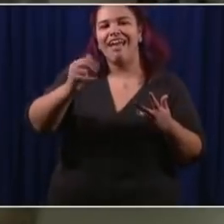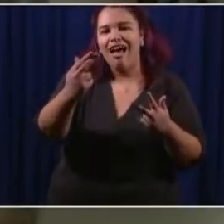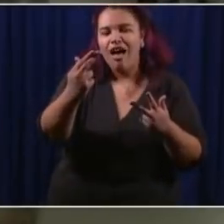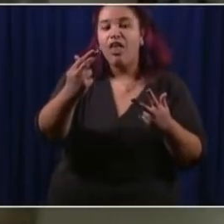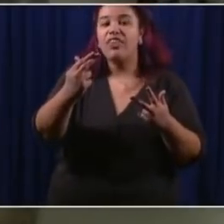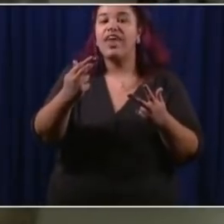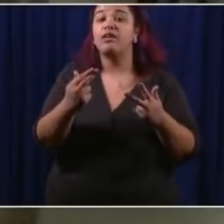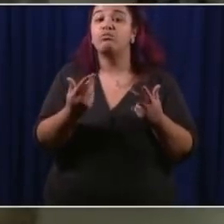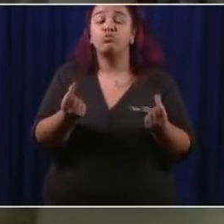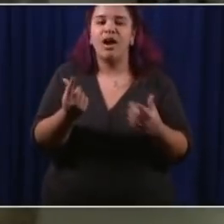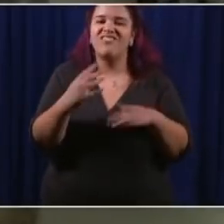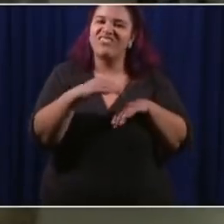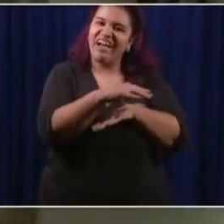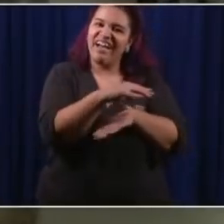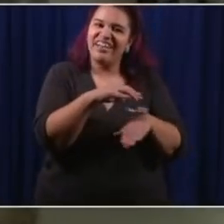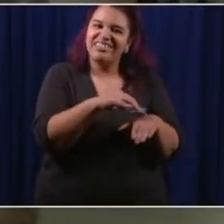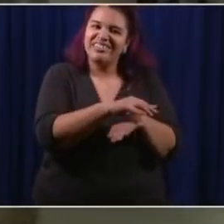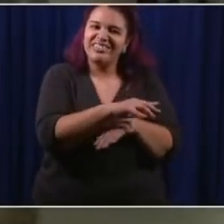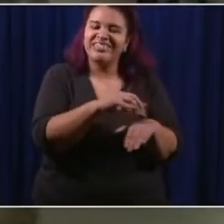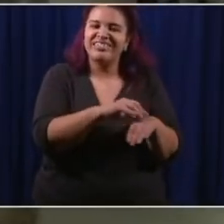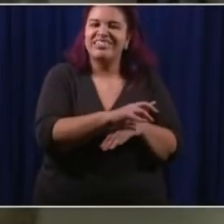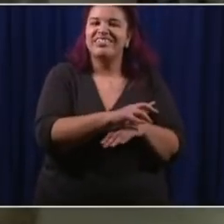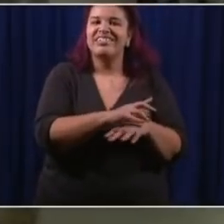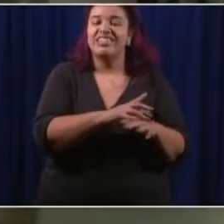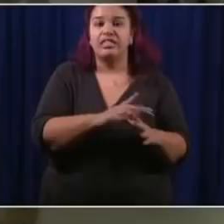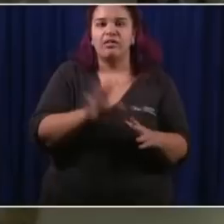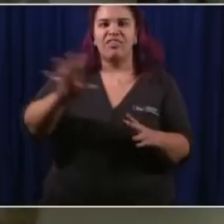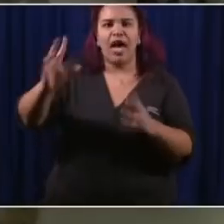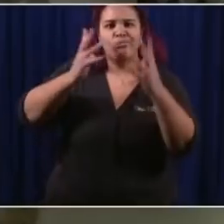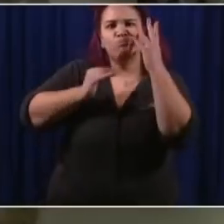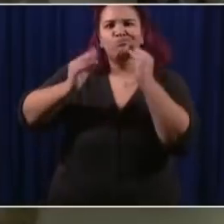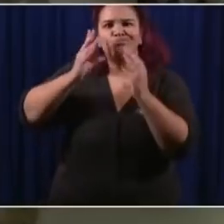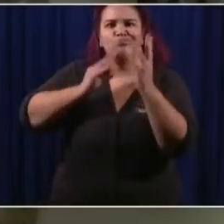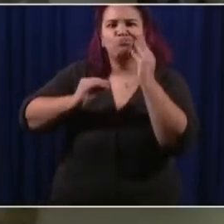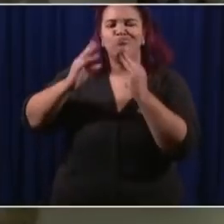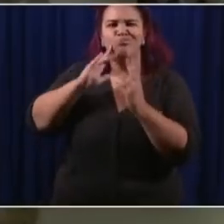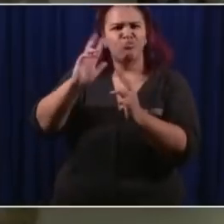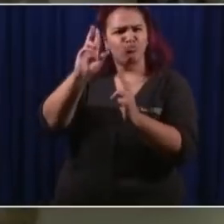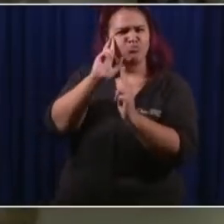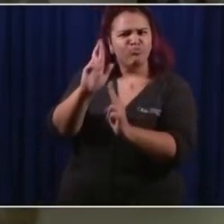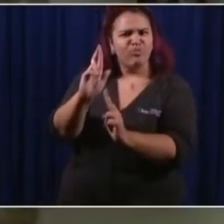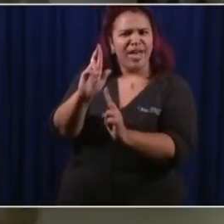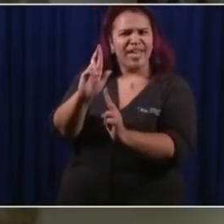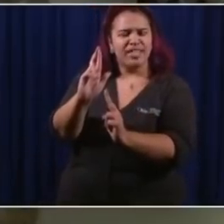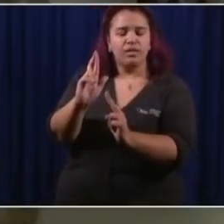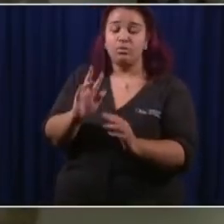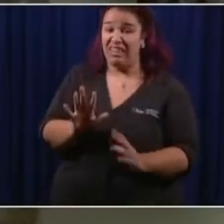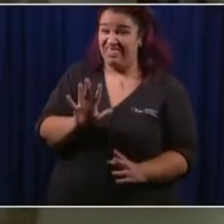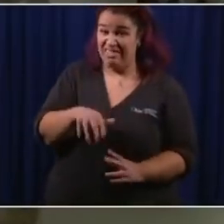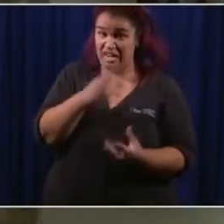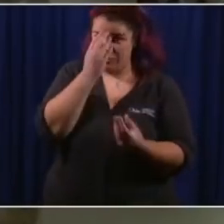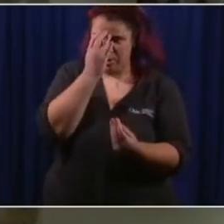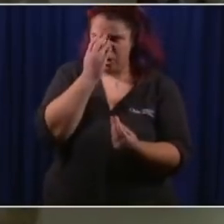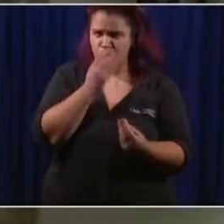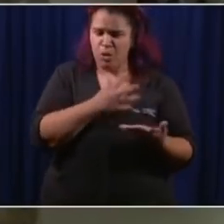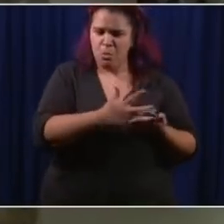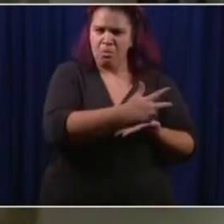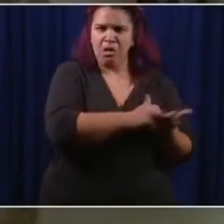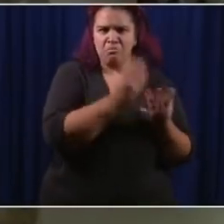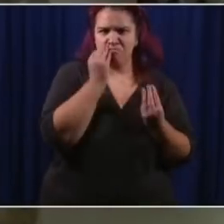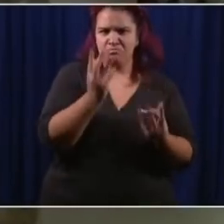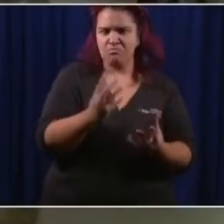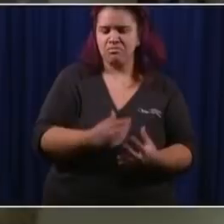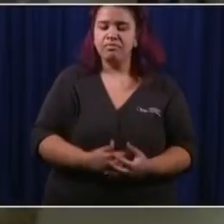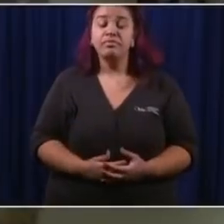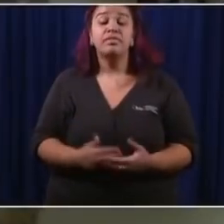advising because we respect the work that they do in that particular area. But we'll get you that information.